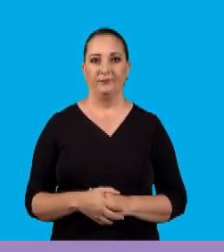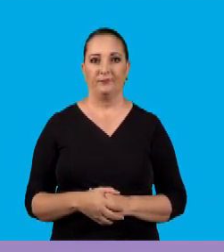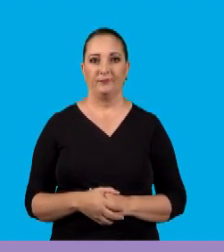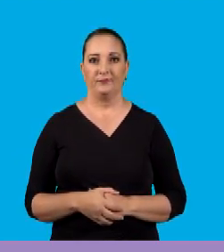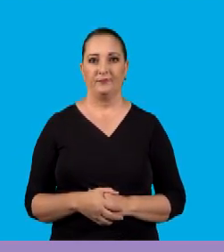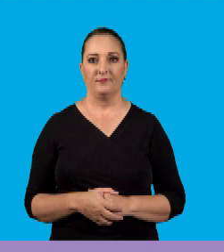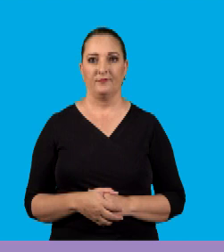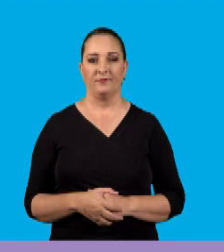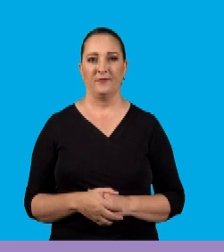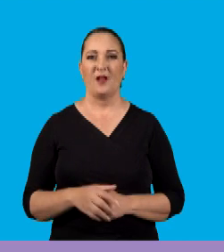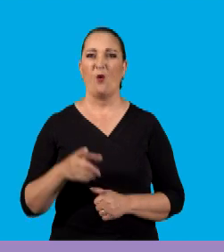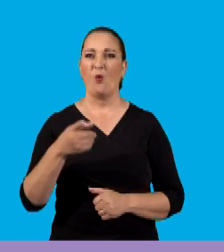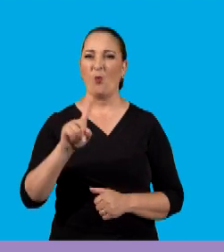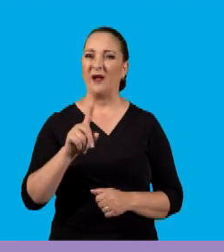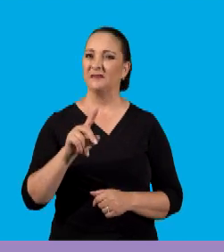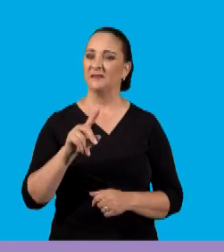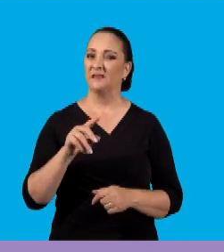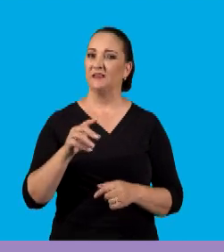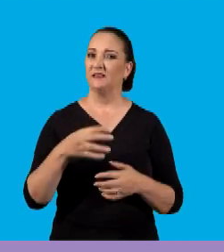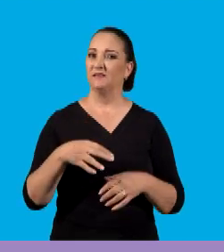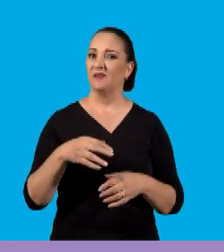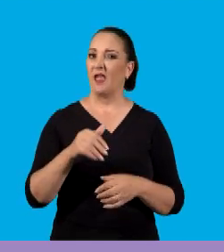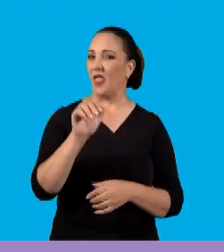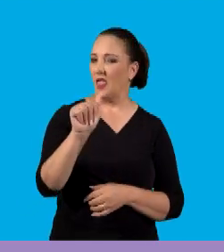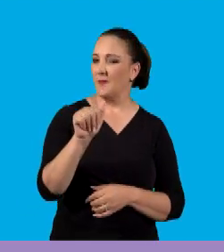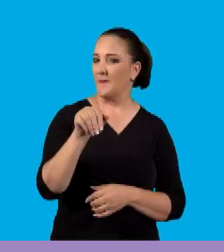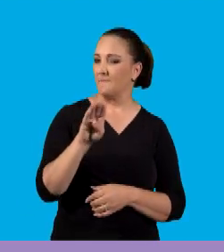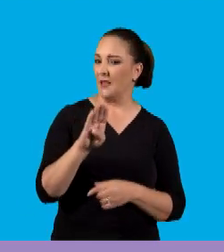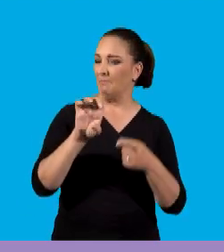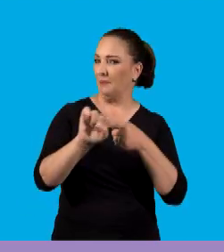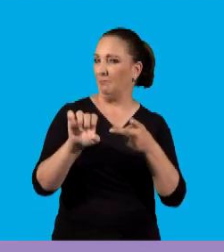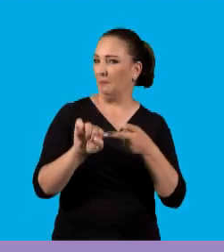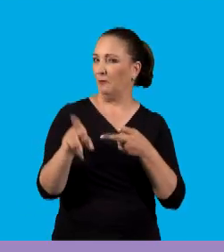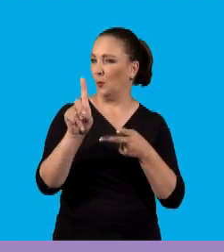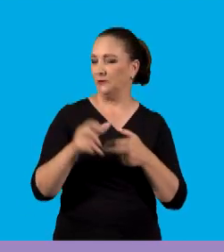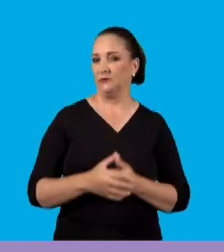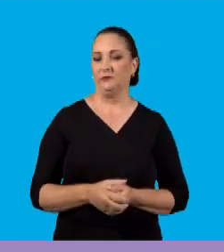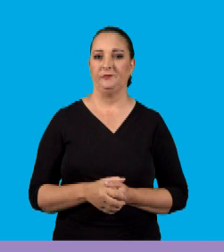Next question. Determine the value of the unknown angles A and B.